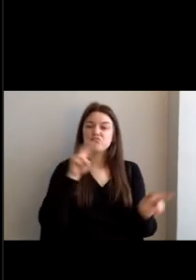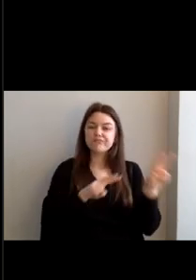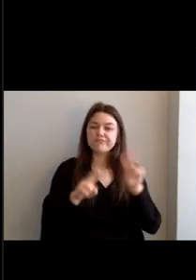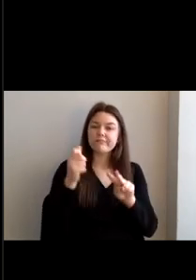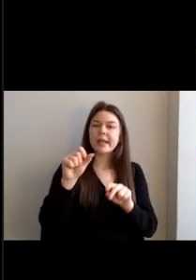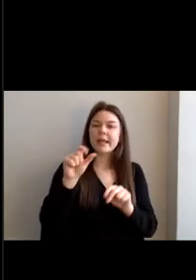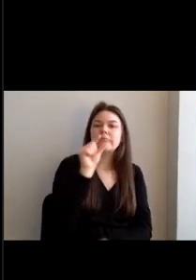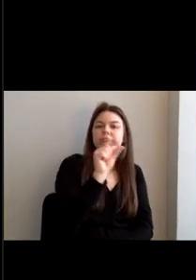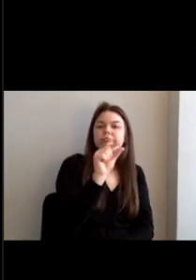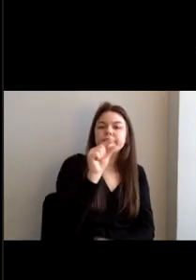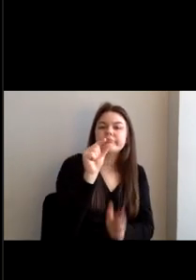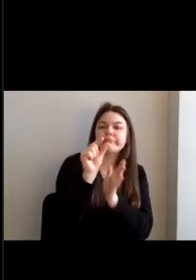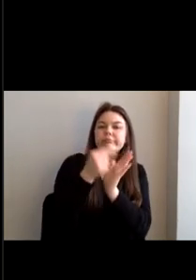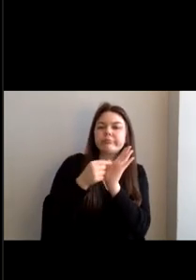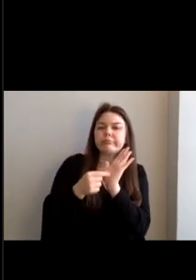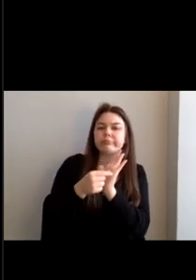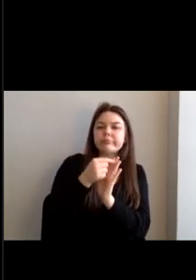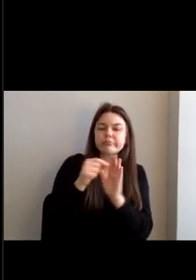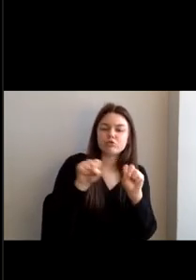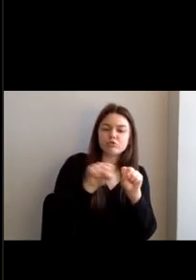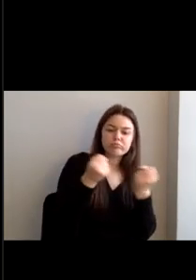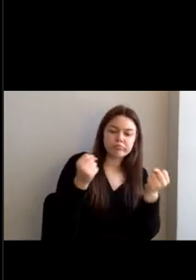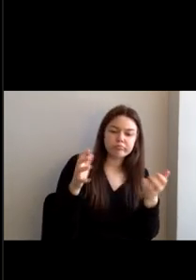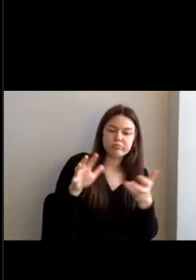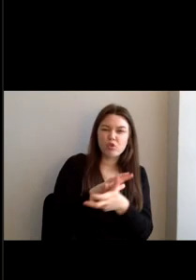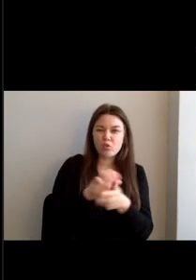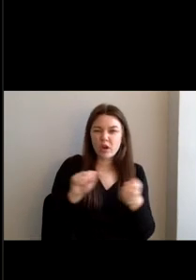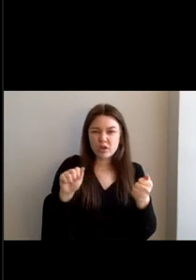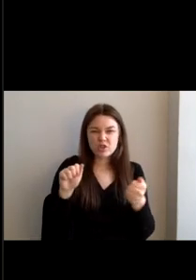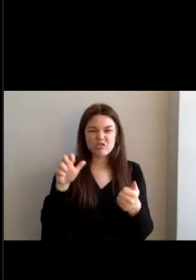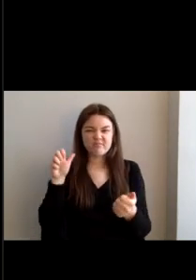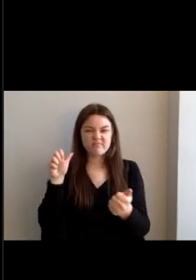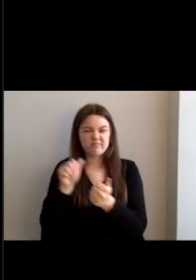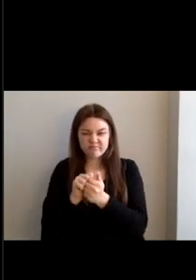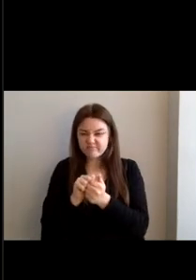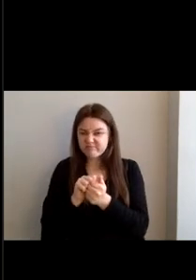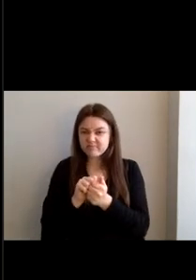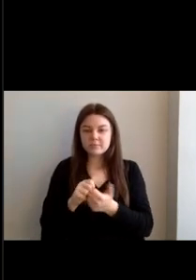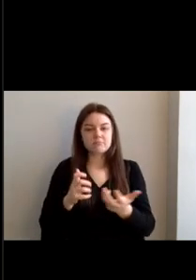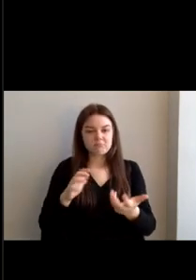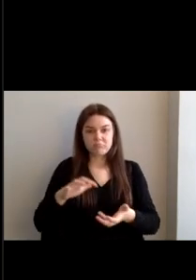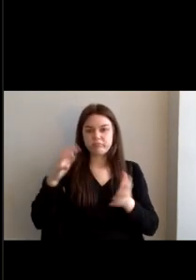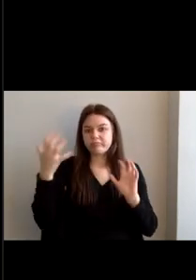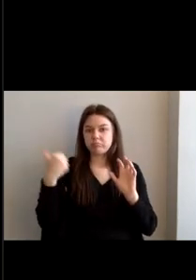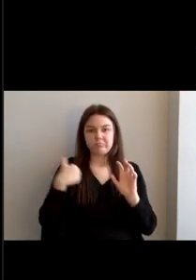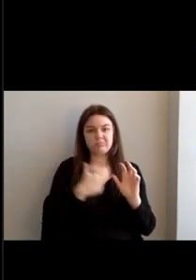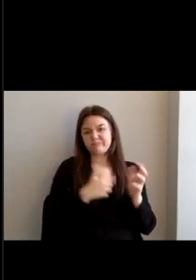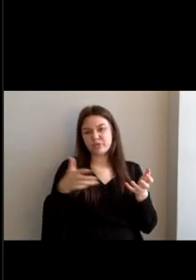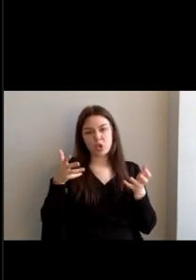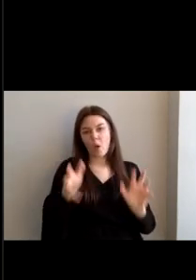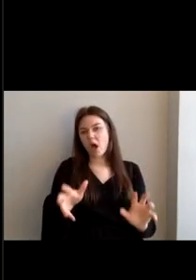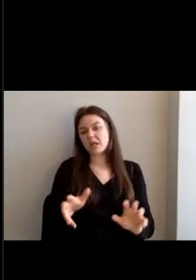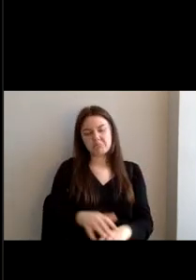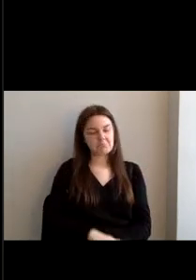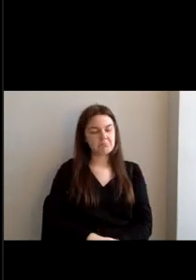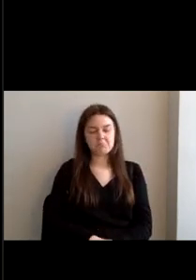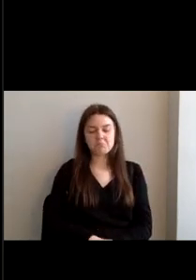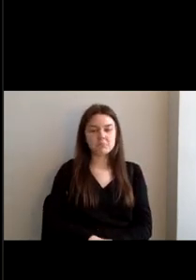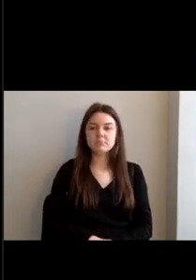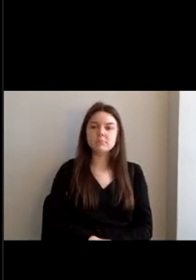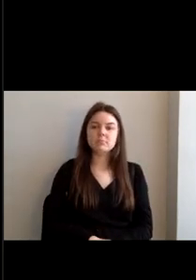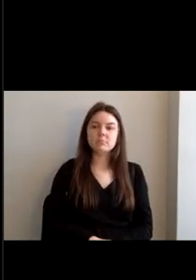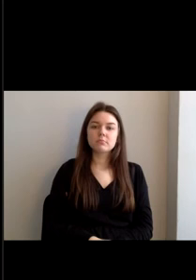these shrimp that are torn, crushed, or mutilated, we don't want that. It's undesirable, and we